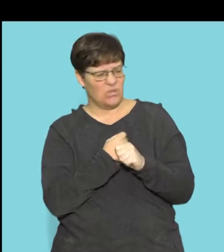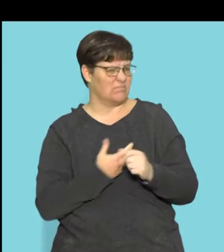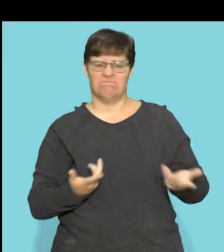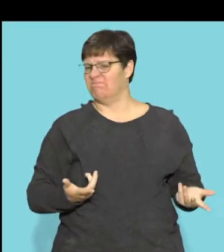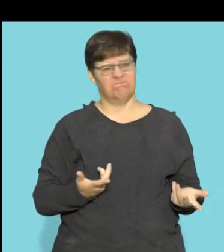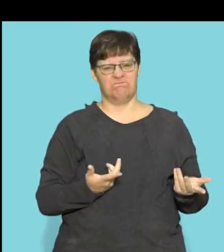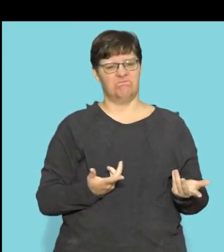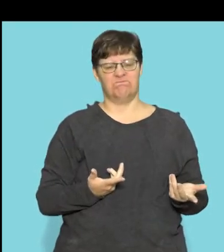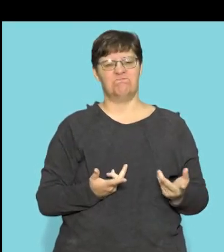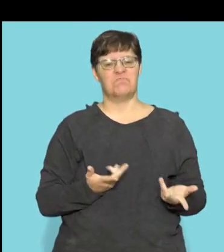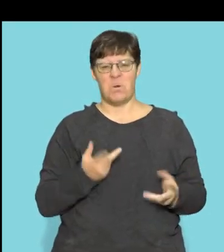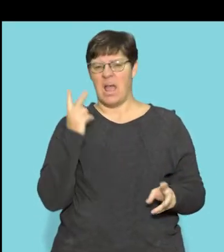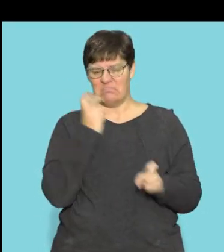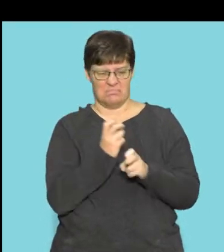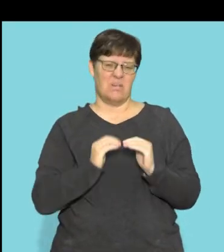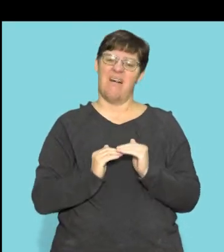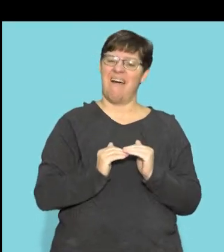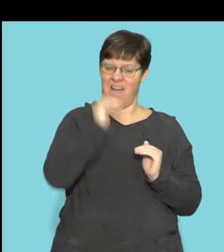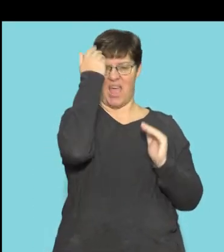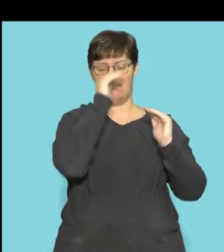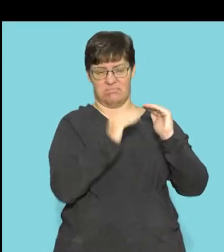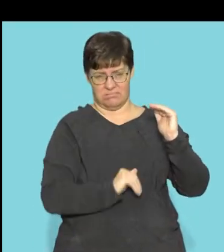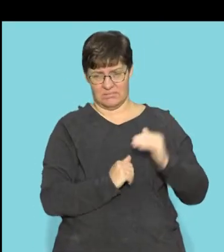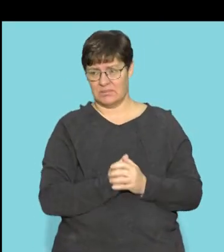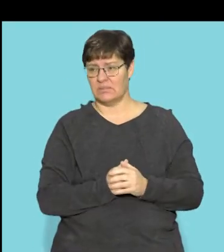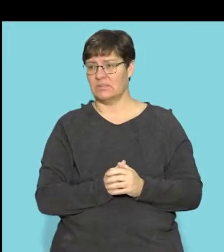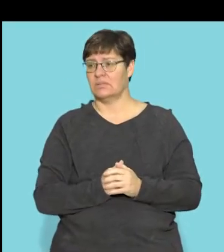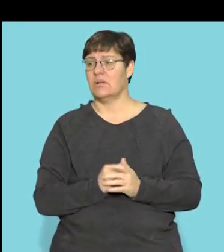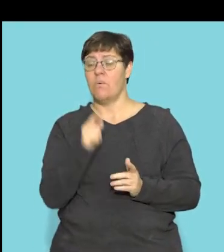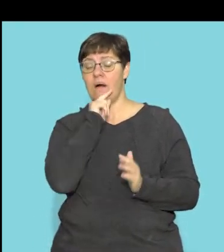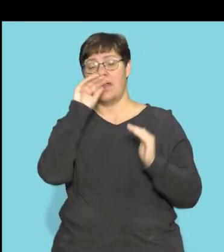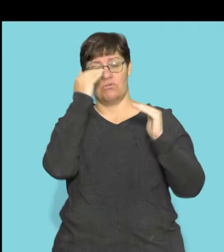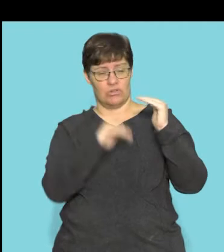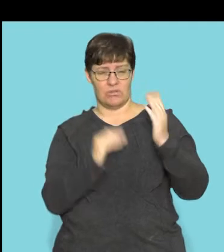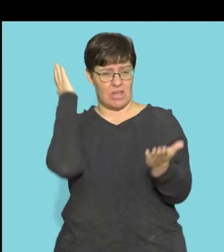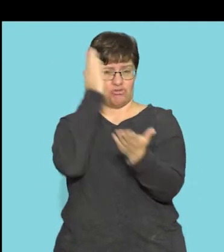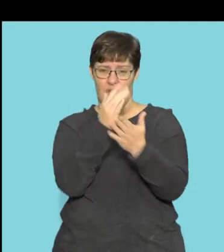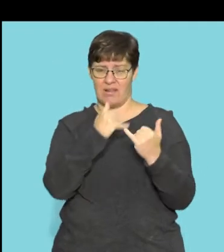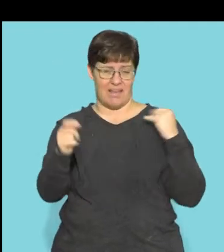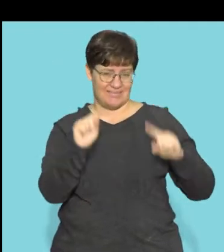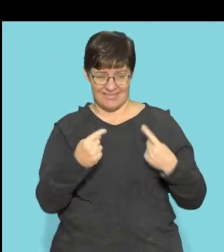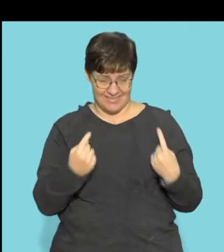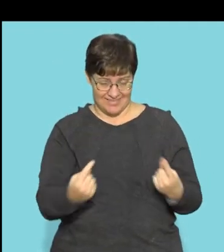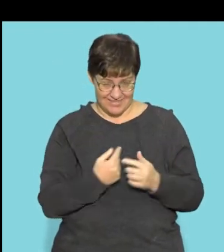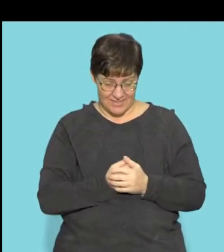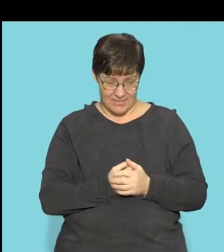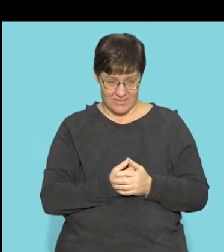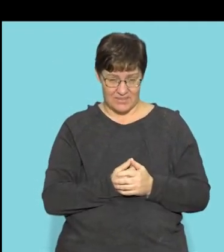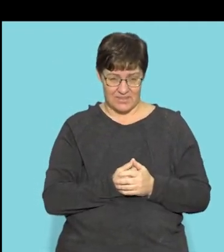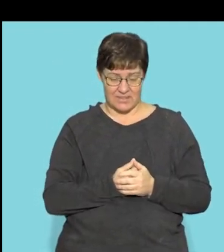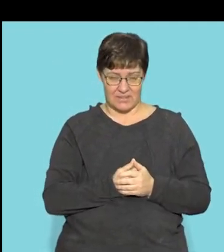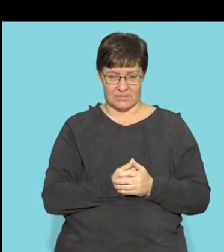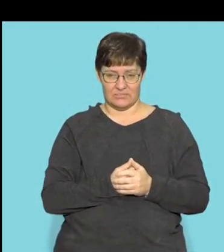5 years and all of that. Hence, it is so high. This is on a reducing balance because it cannot be on a straight line because